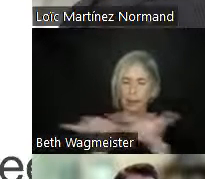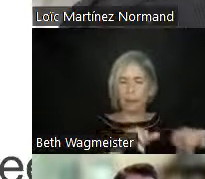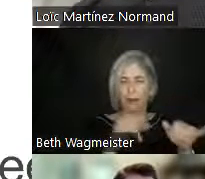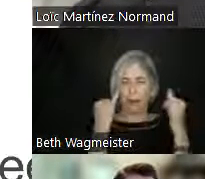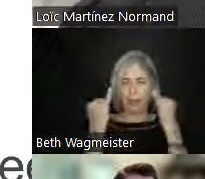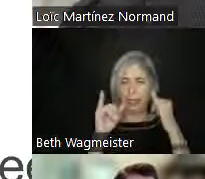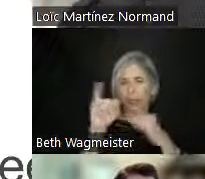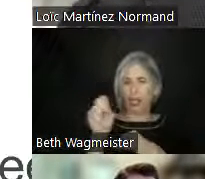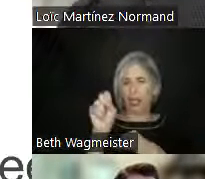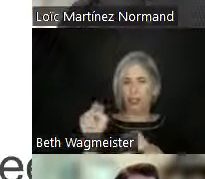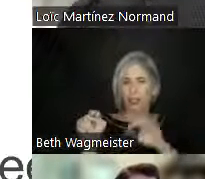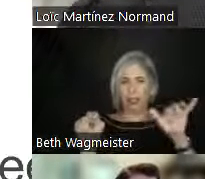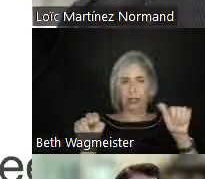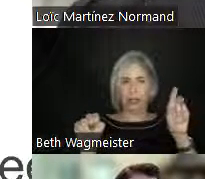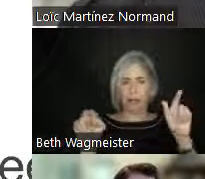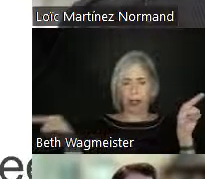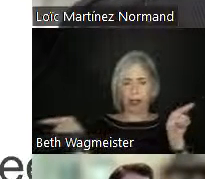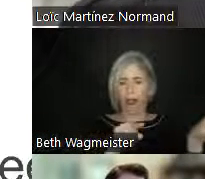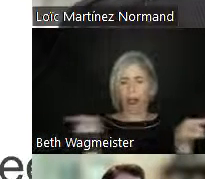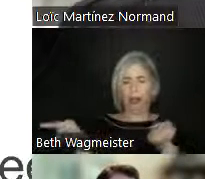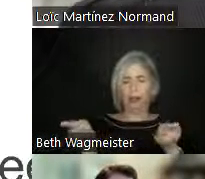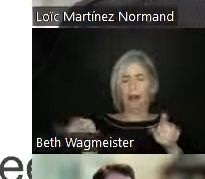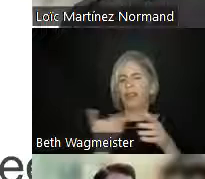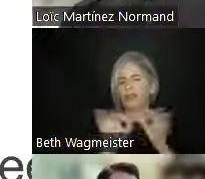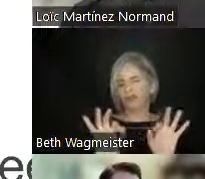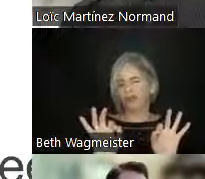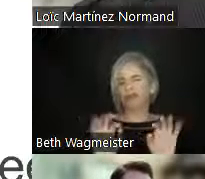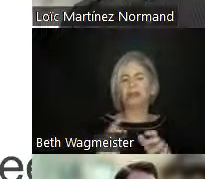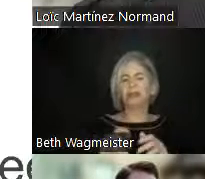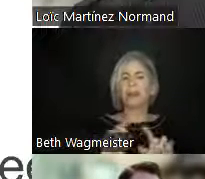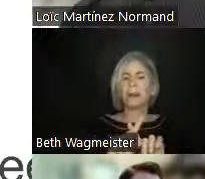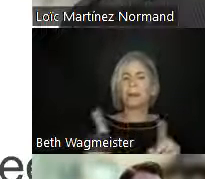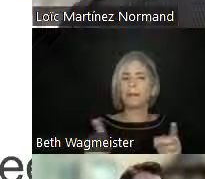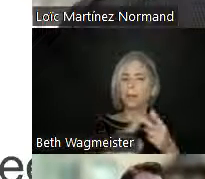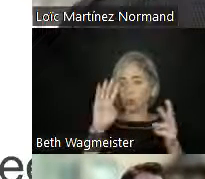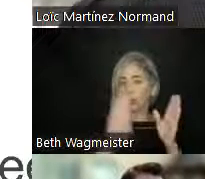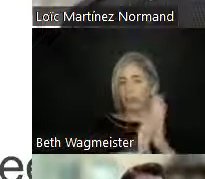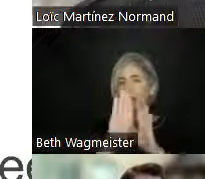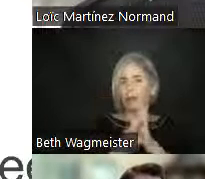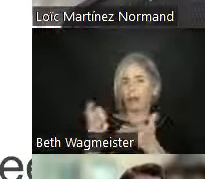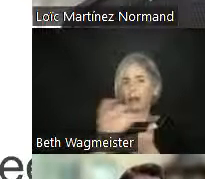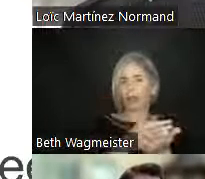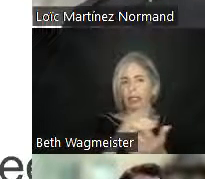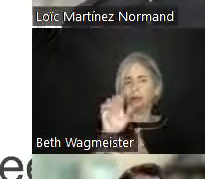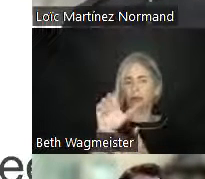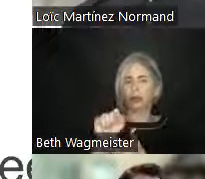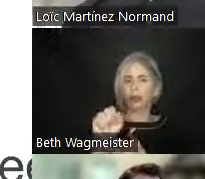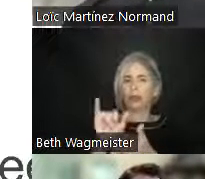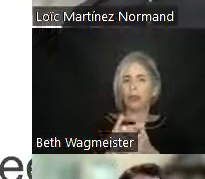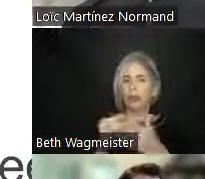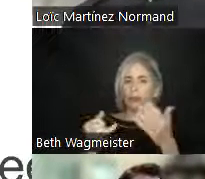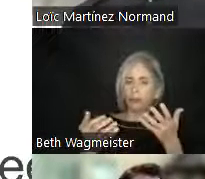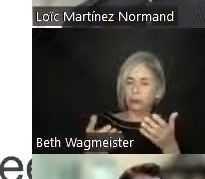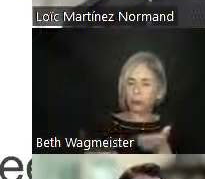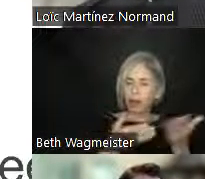so it's not a big deal in that perspective. We developed a collection of tools, but see that there's a lot more opportunities